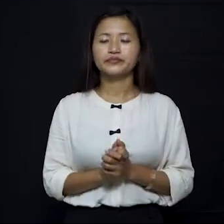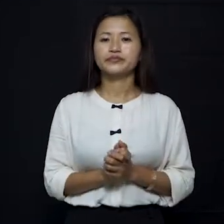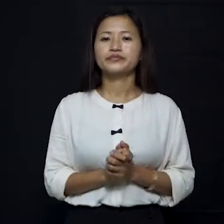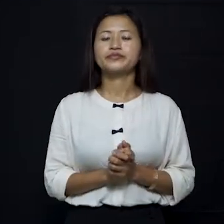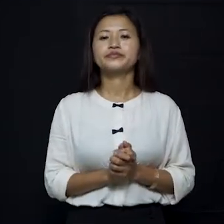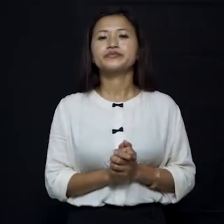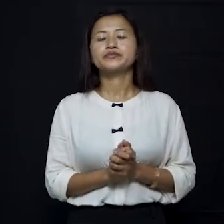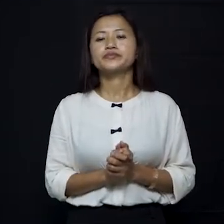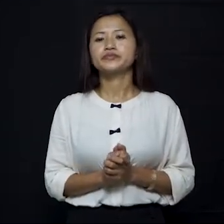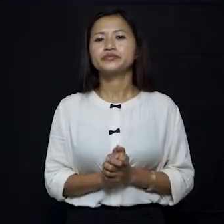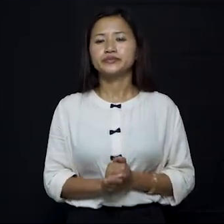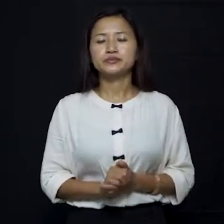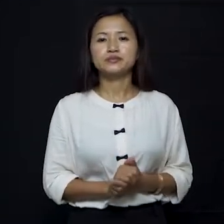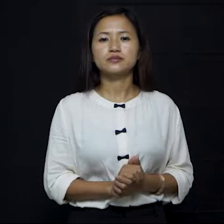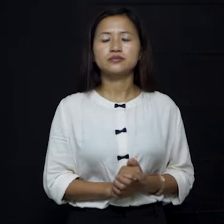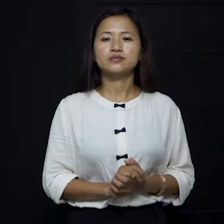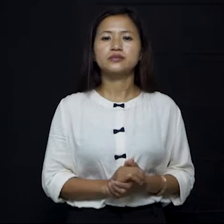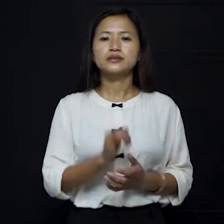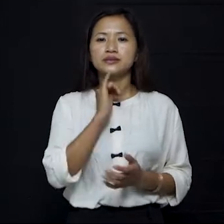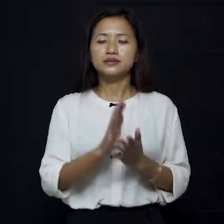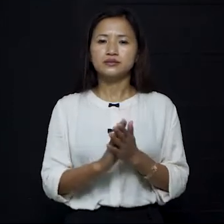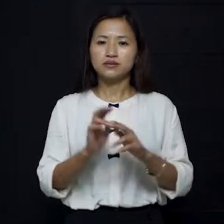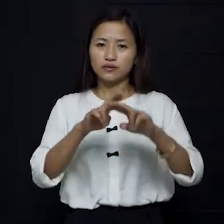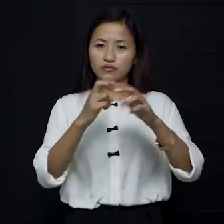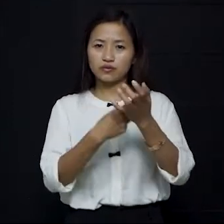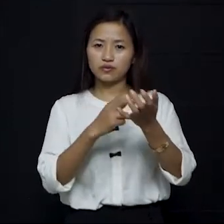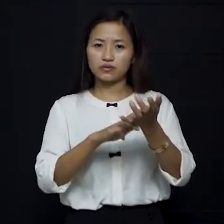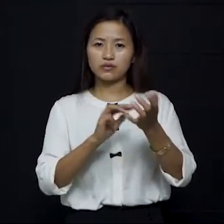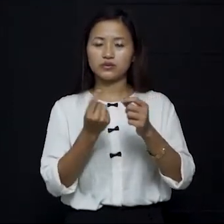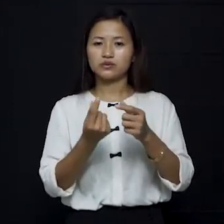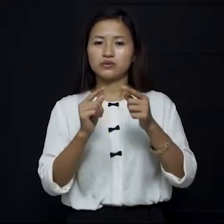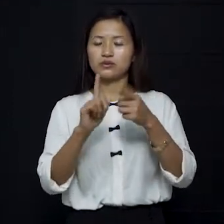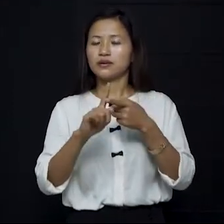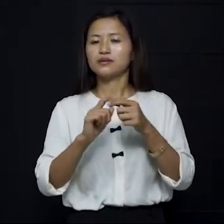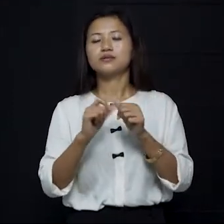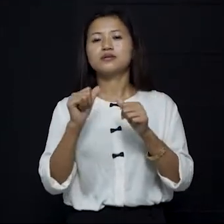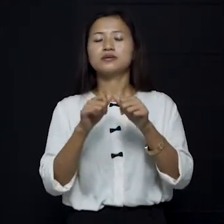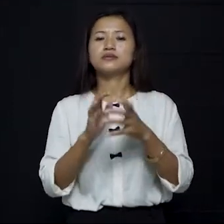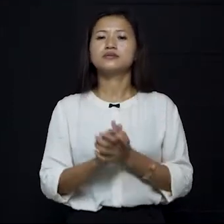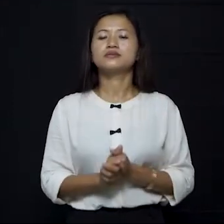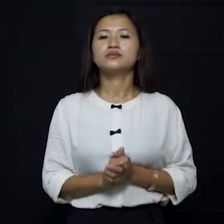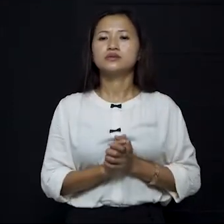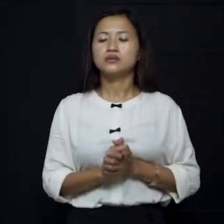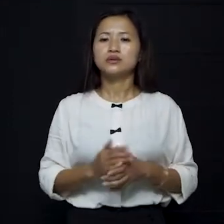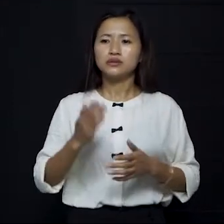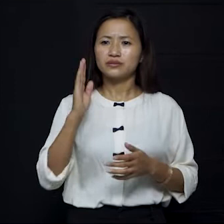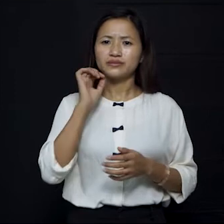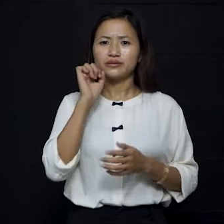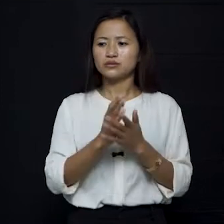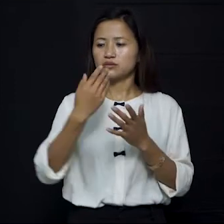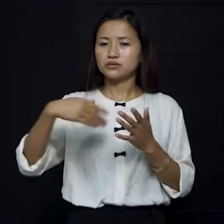tense of verb. This is the formula, okay? In the previous class, we have used he goes to